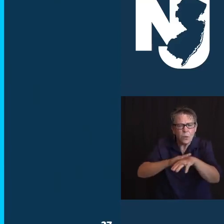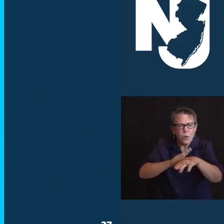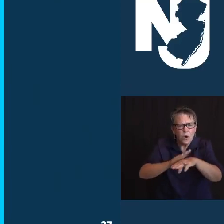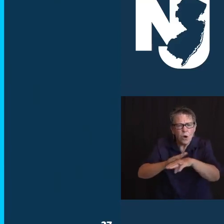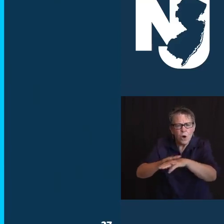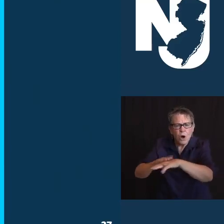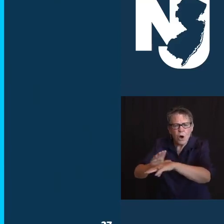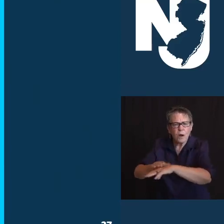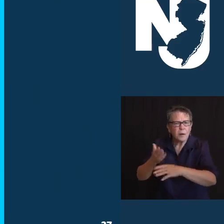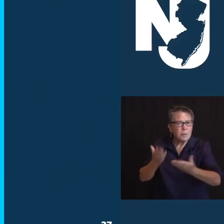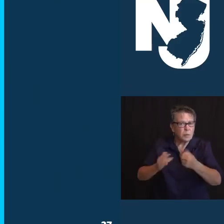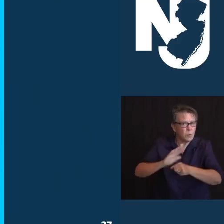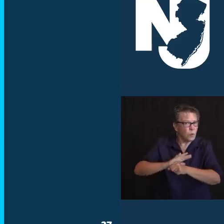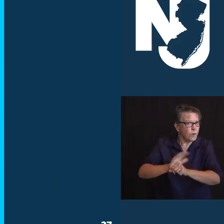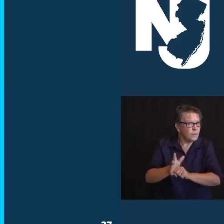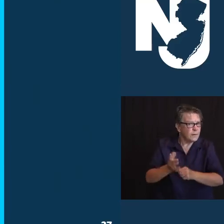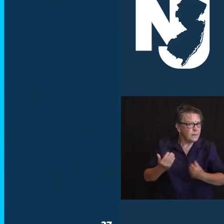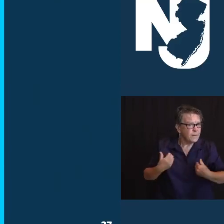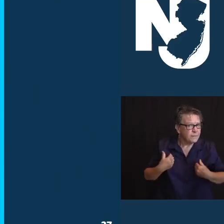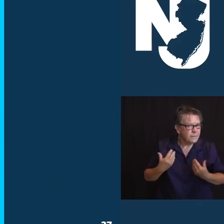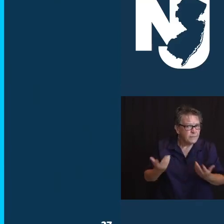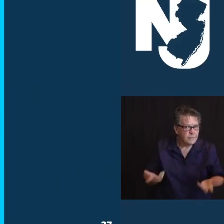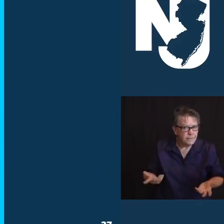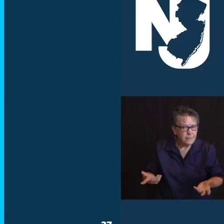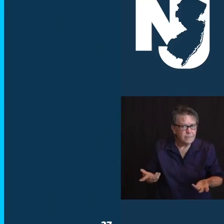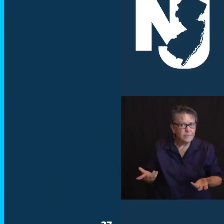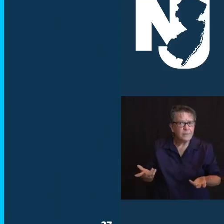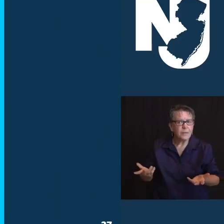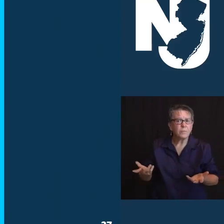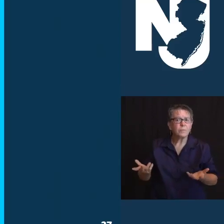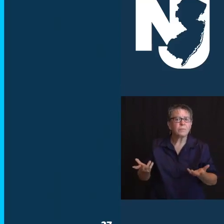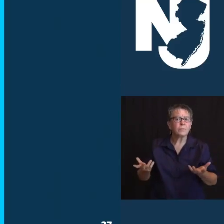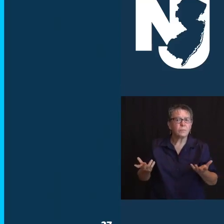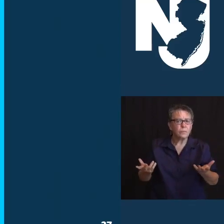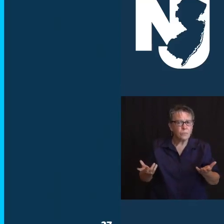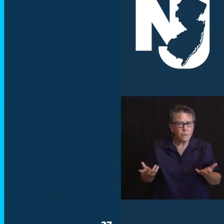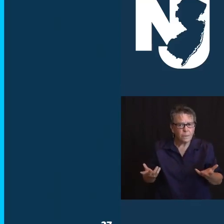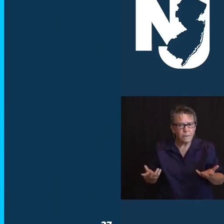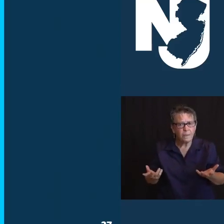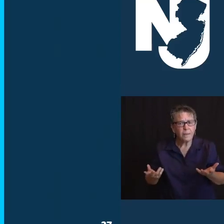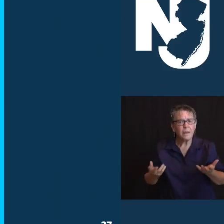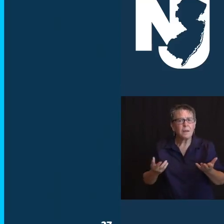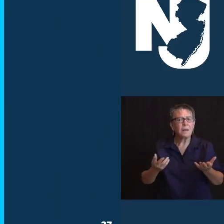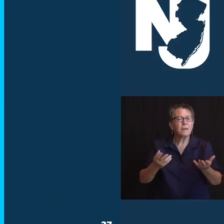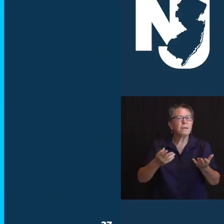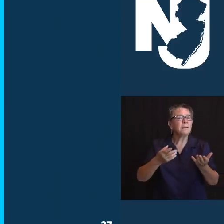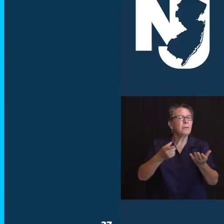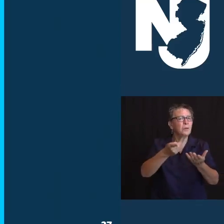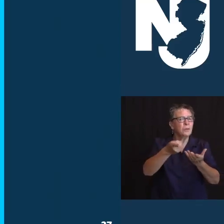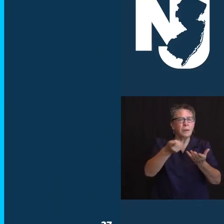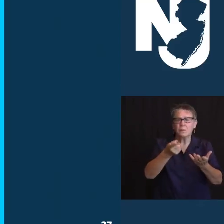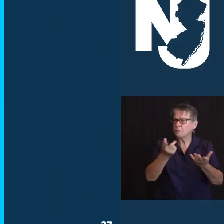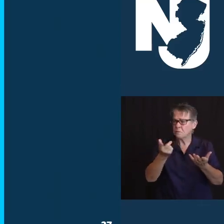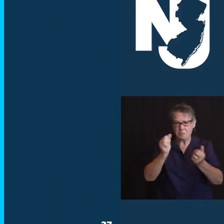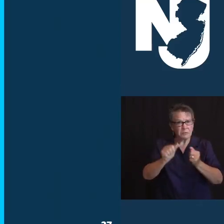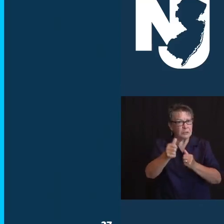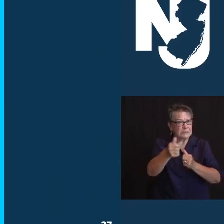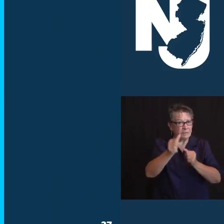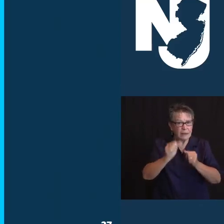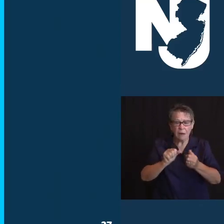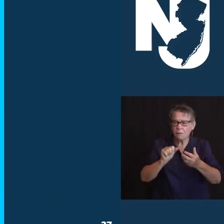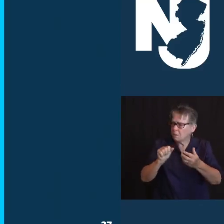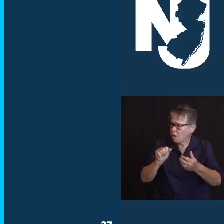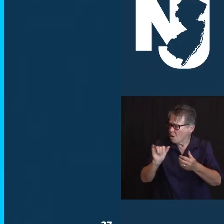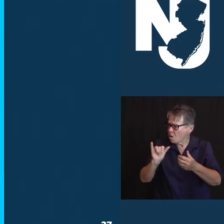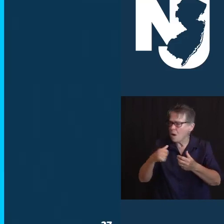don't infect your family, there are housing resources available in every county. If you are uninsured, they will give